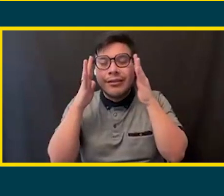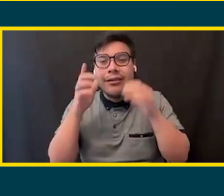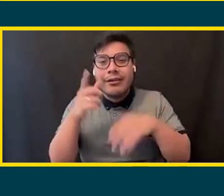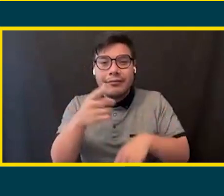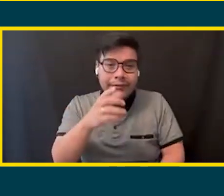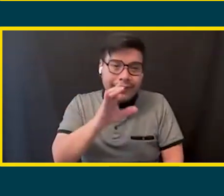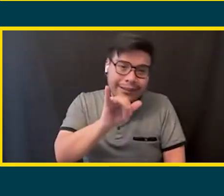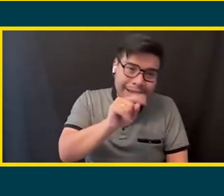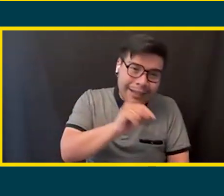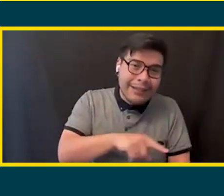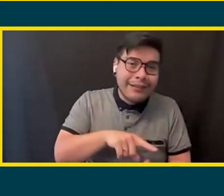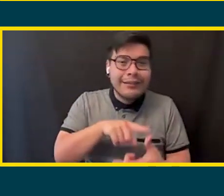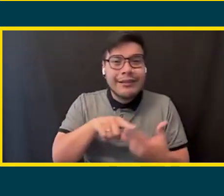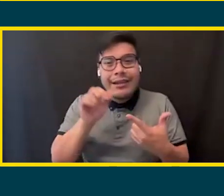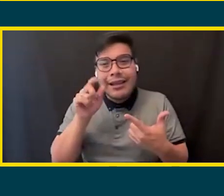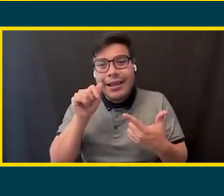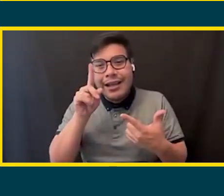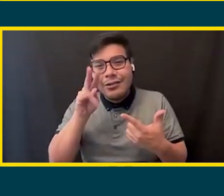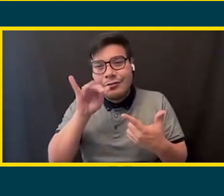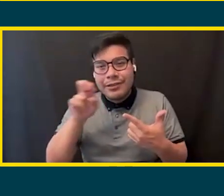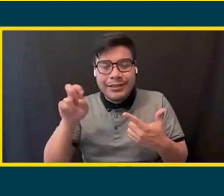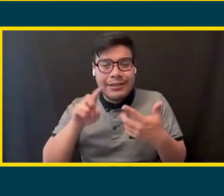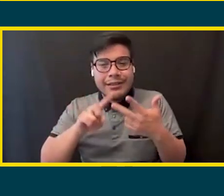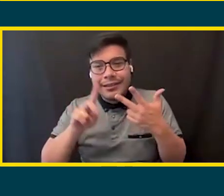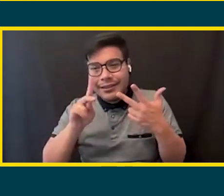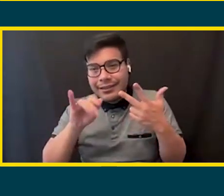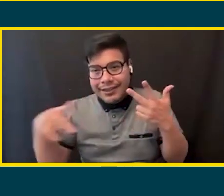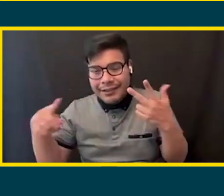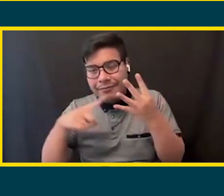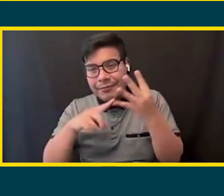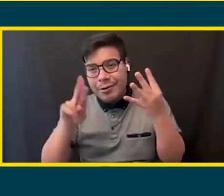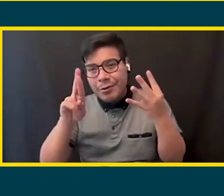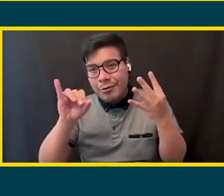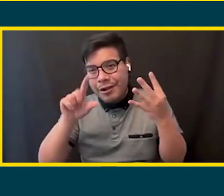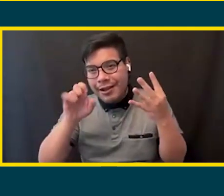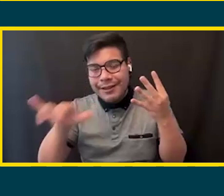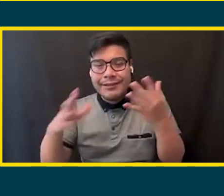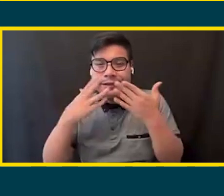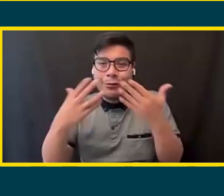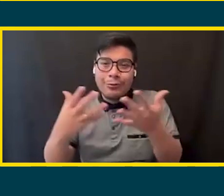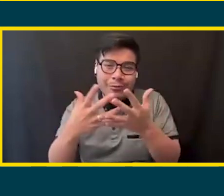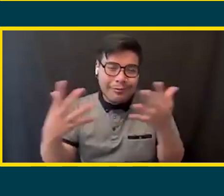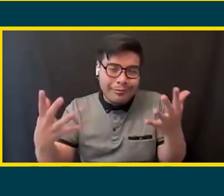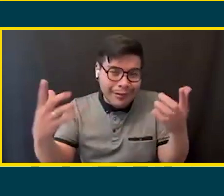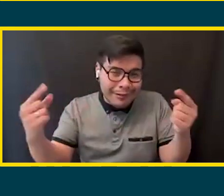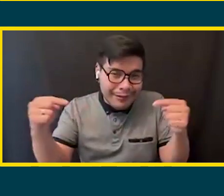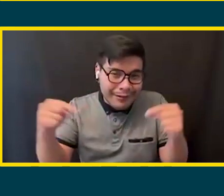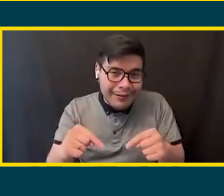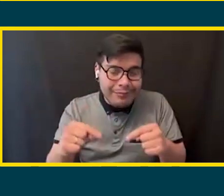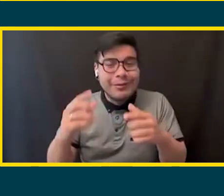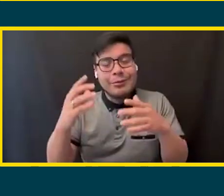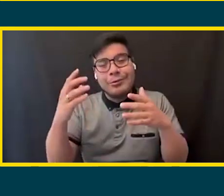Adrienne, Kip, and Riley. Thank you so much for coming to share, to